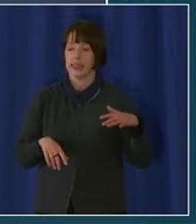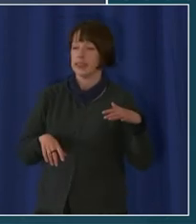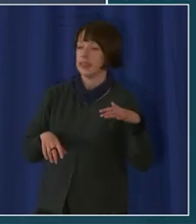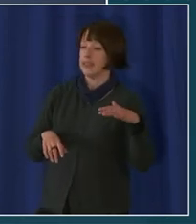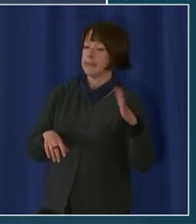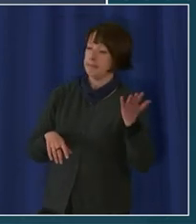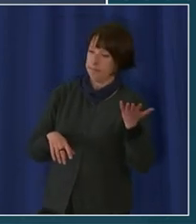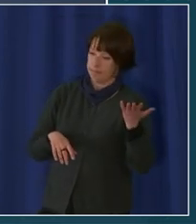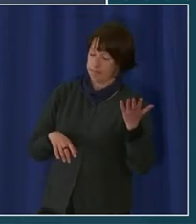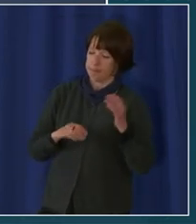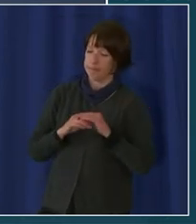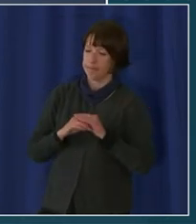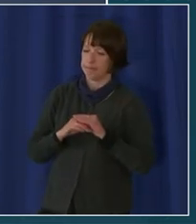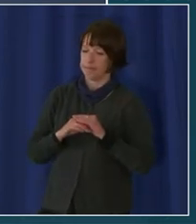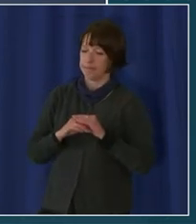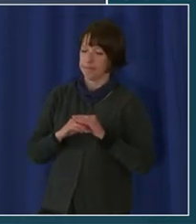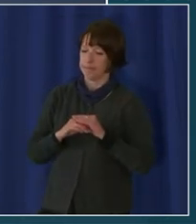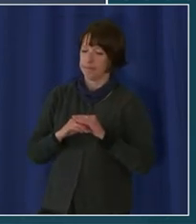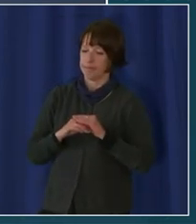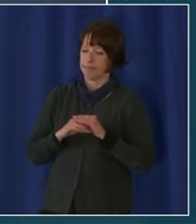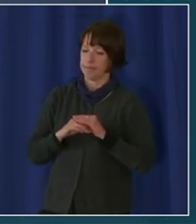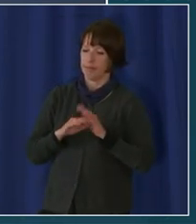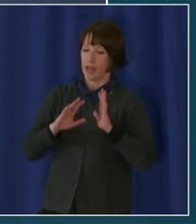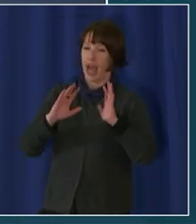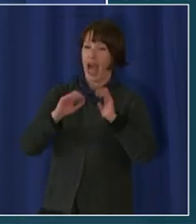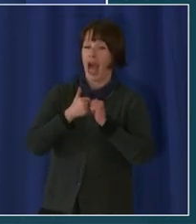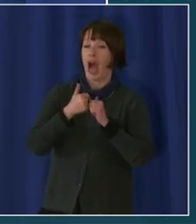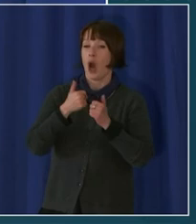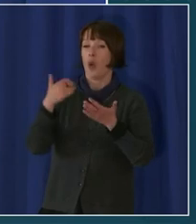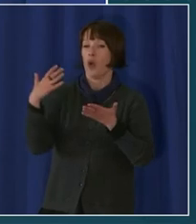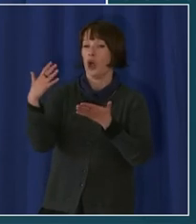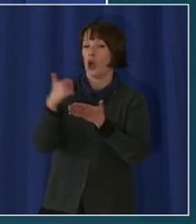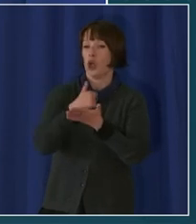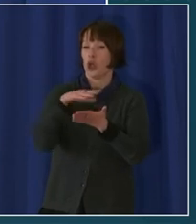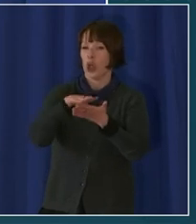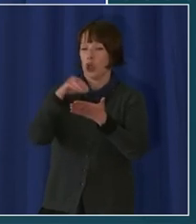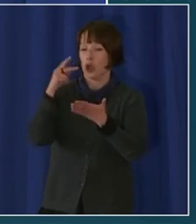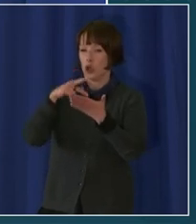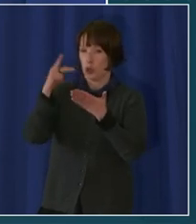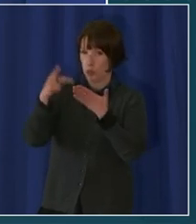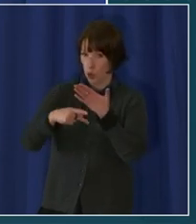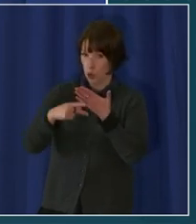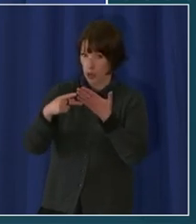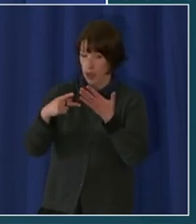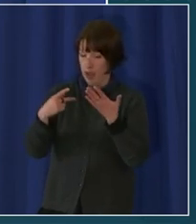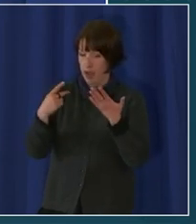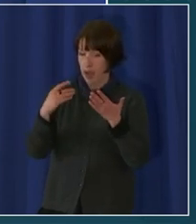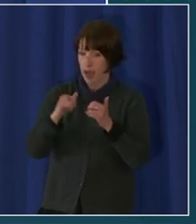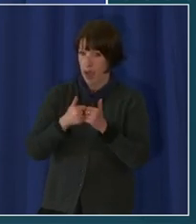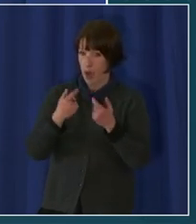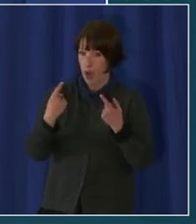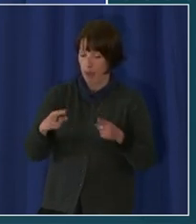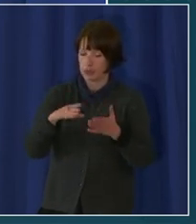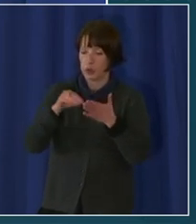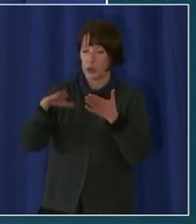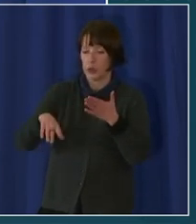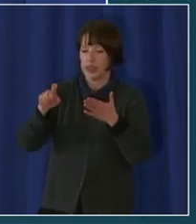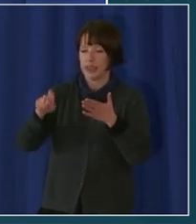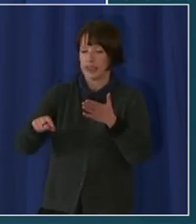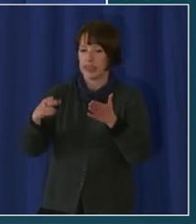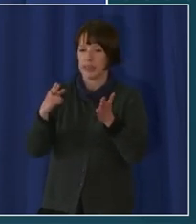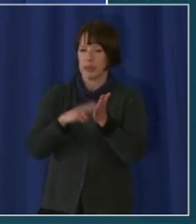Yes. So the way that the Earn and Learn program works is students needed to register